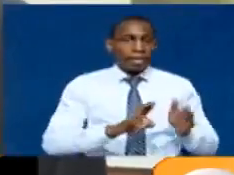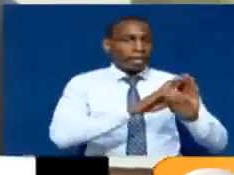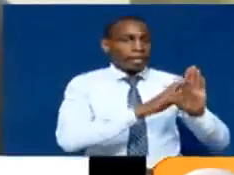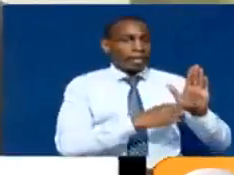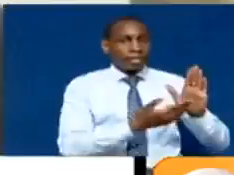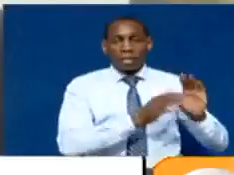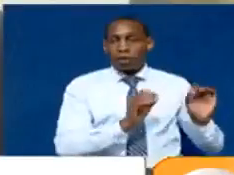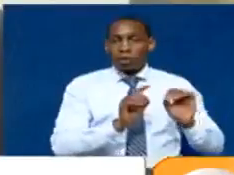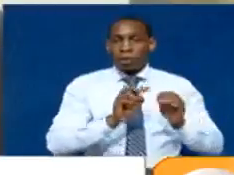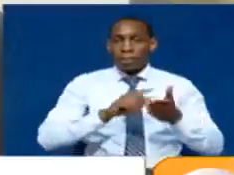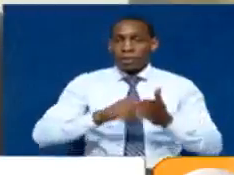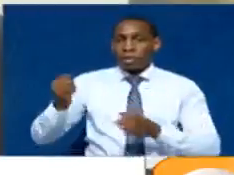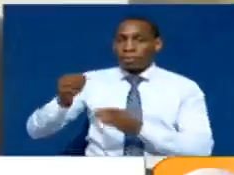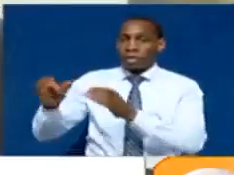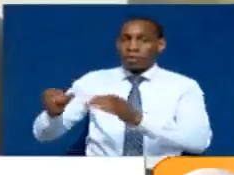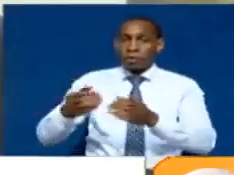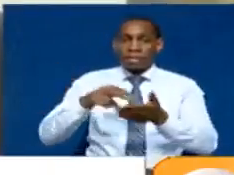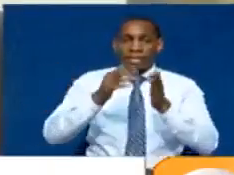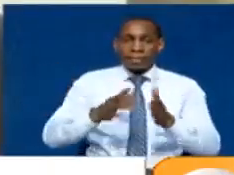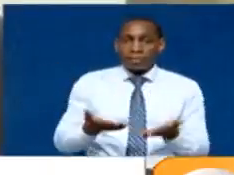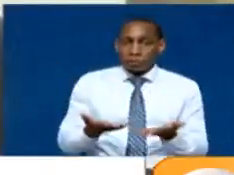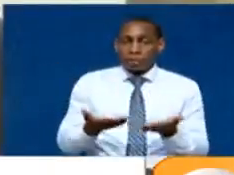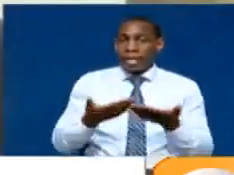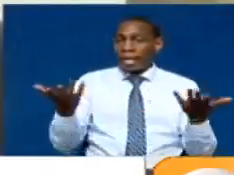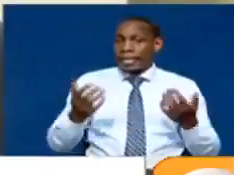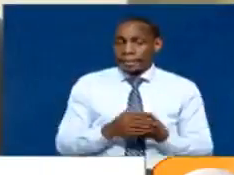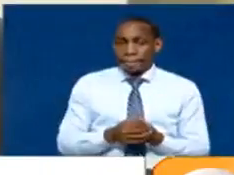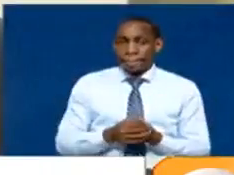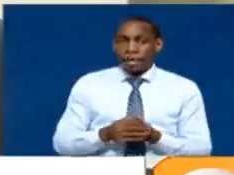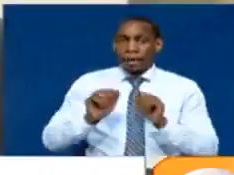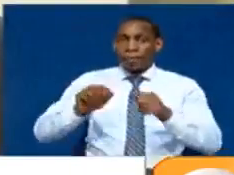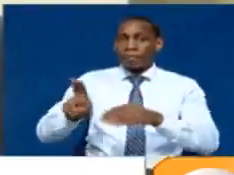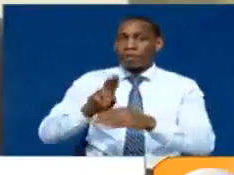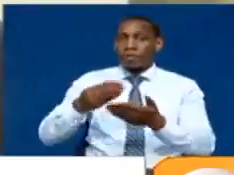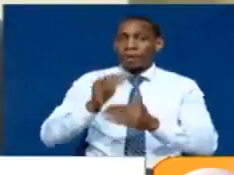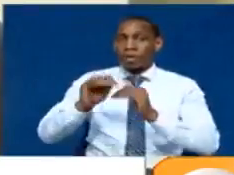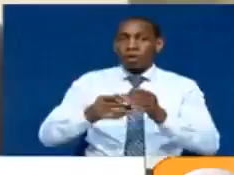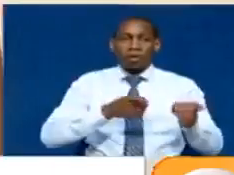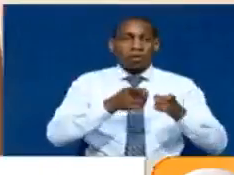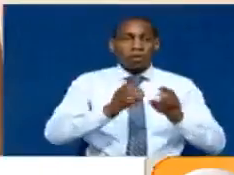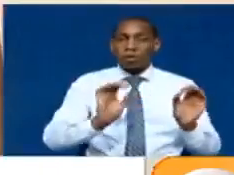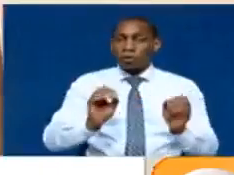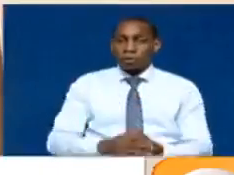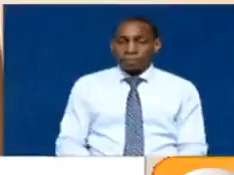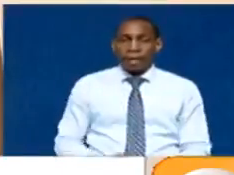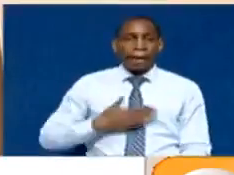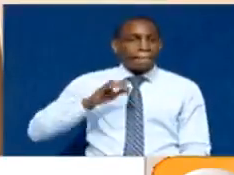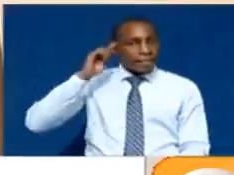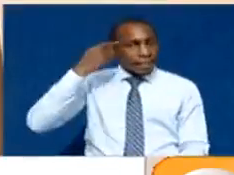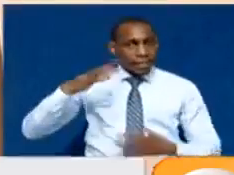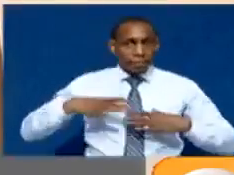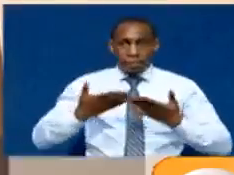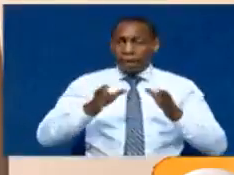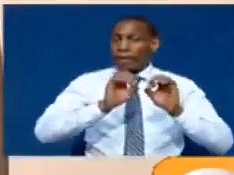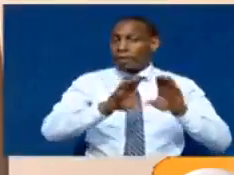regulation, which means political parties, any candidate, spend all their monies unregulated. I think the public